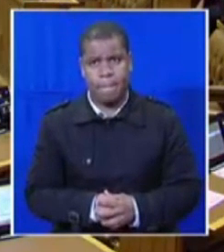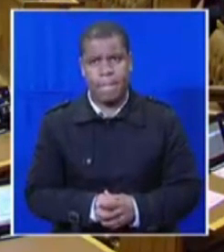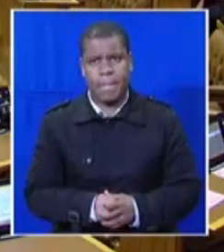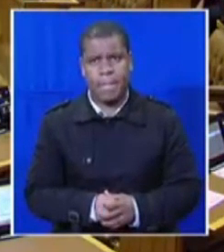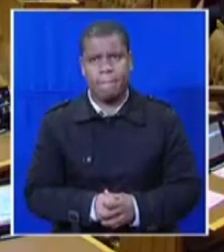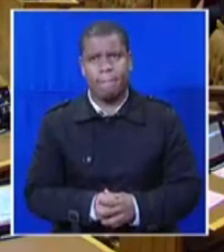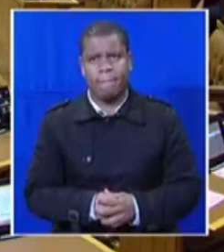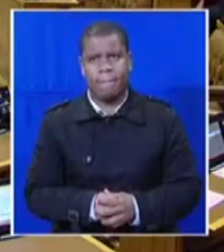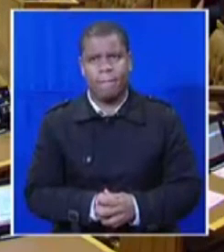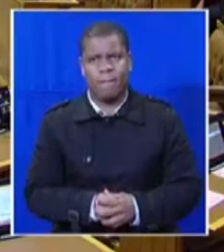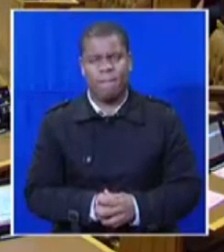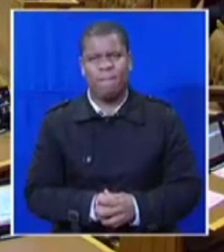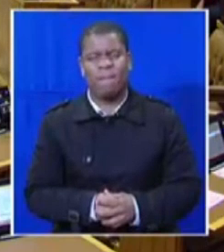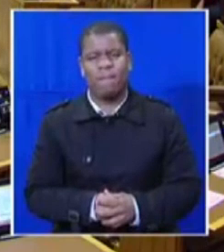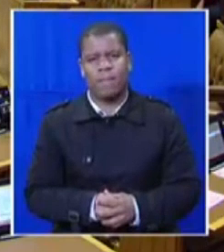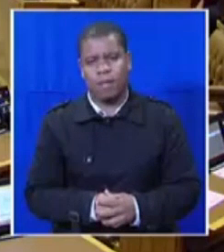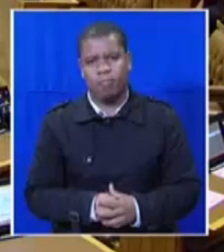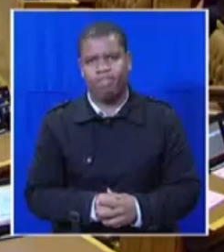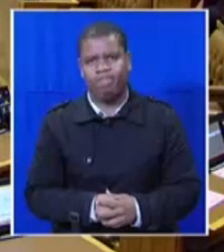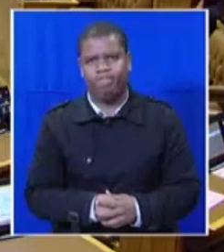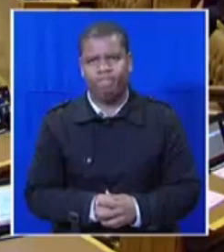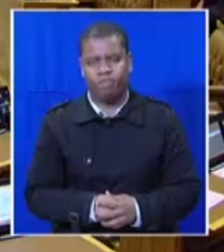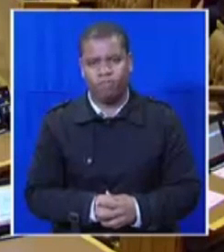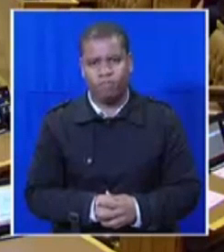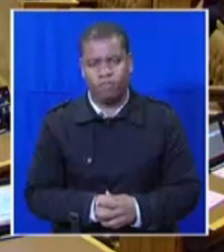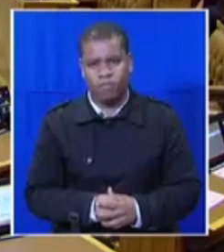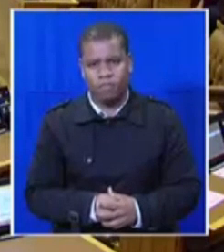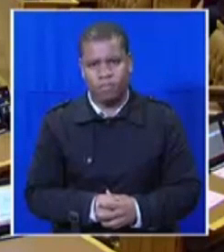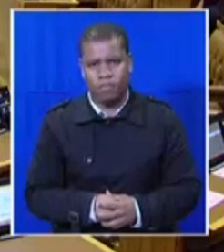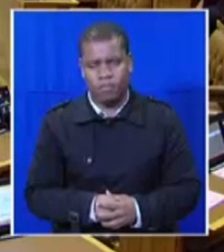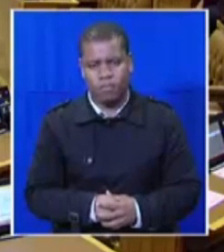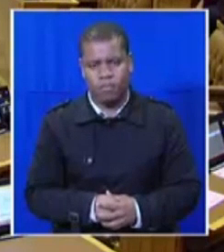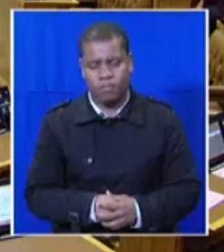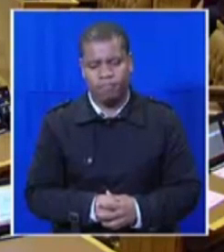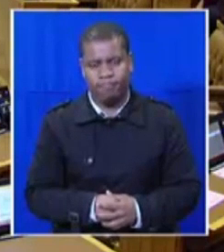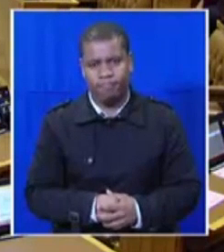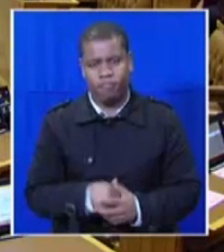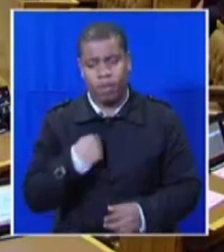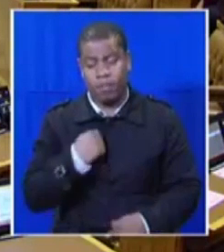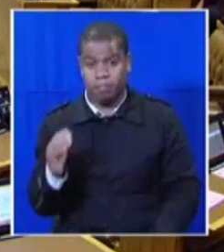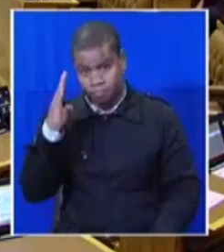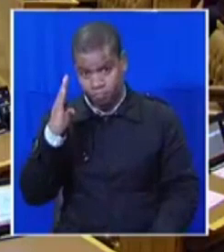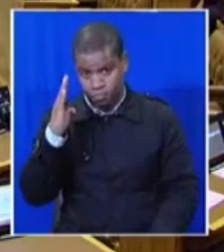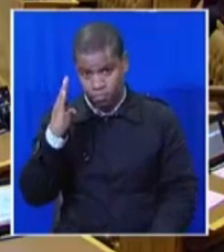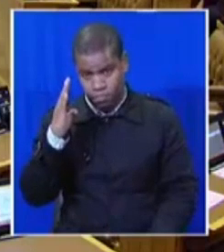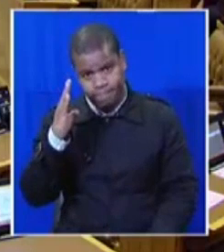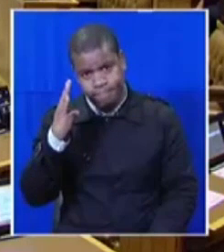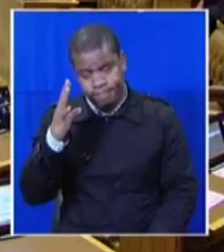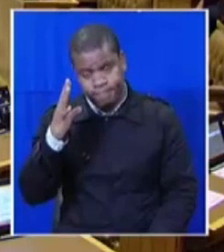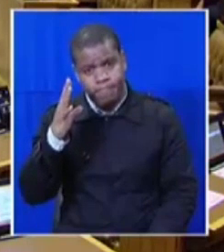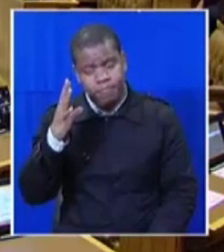Chairperson, can I raise order here? Can I please be allowed to speak here?